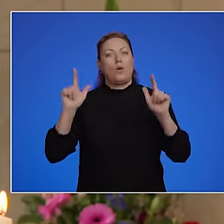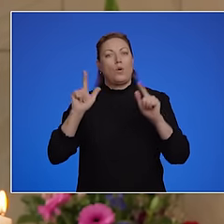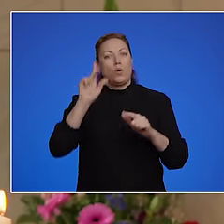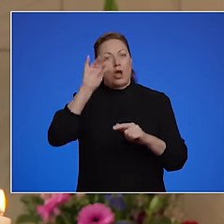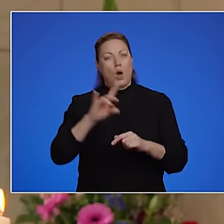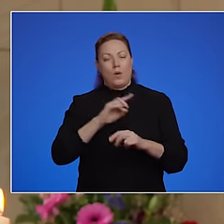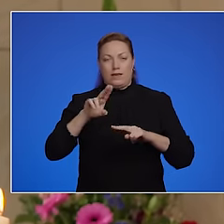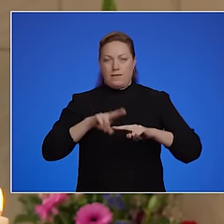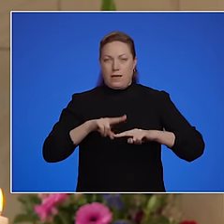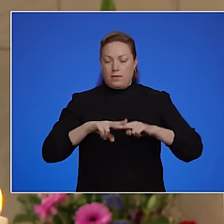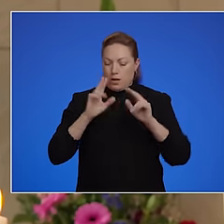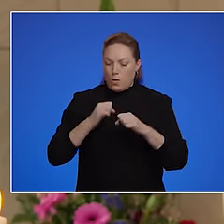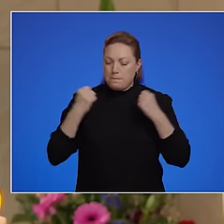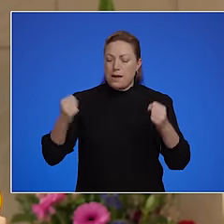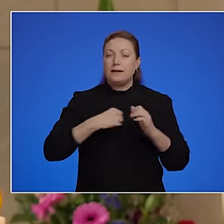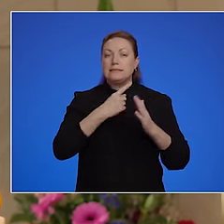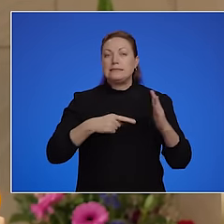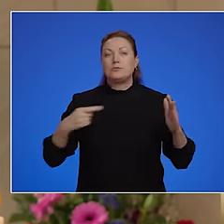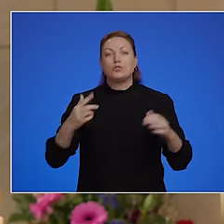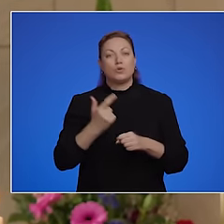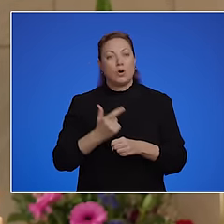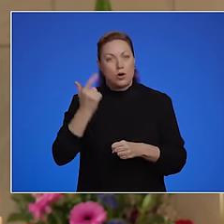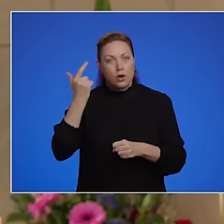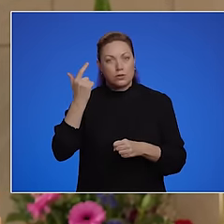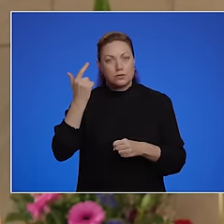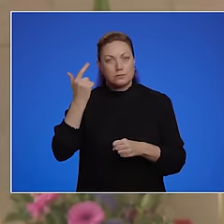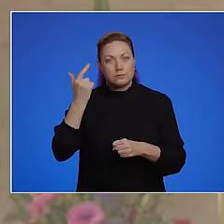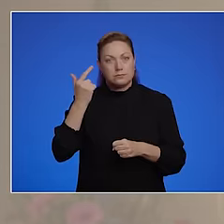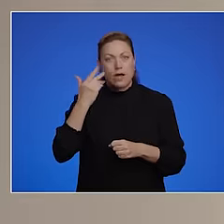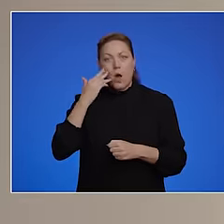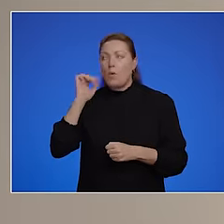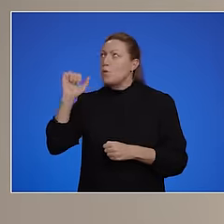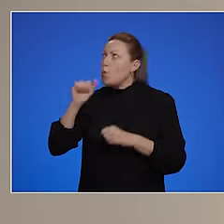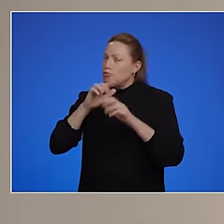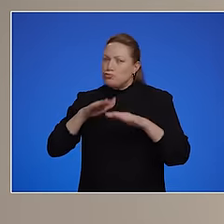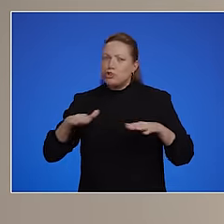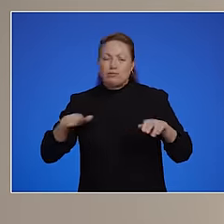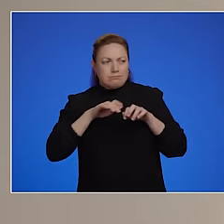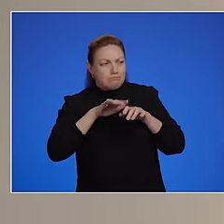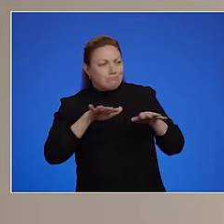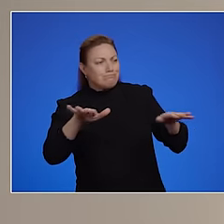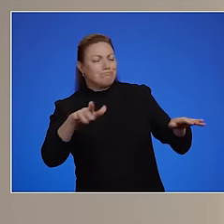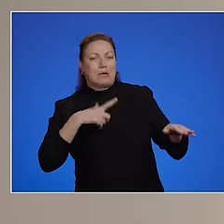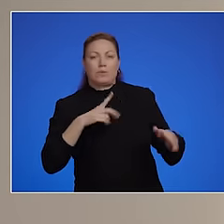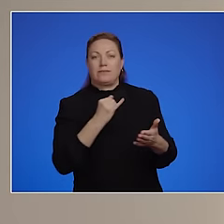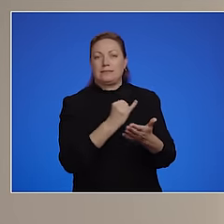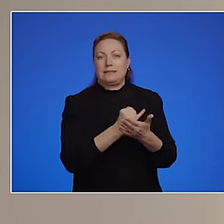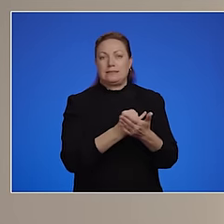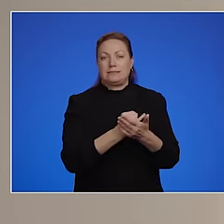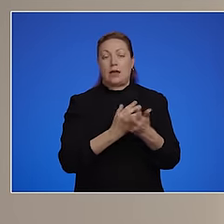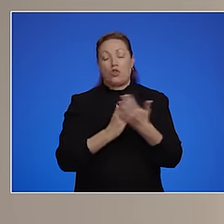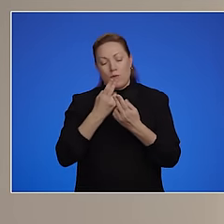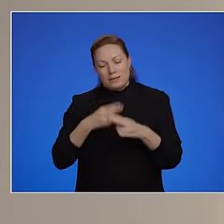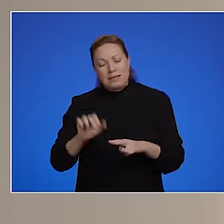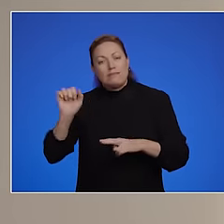thanks, Lord, Holy Father, Almighty and Eternal God. For when your children were scattered afar by sin,